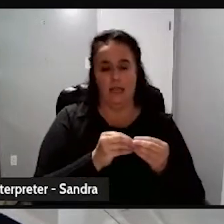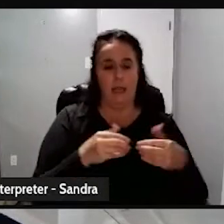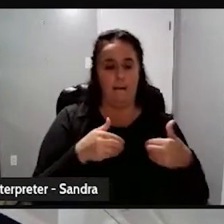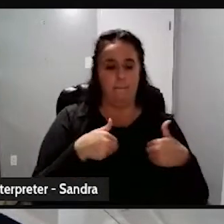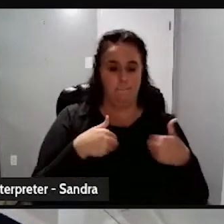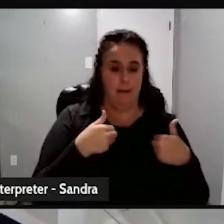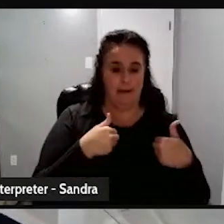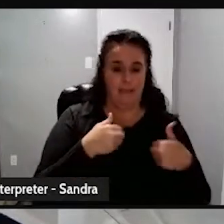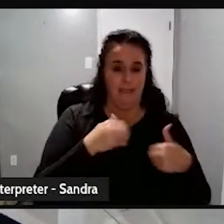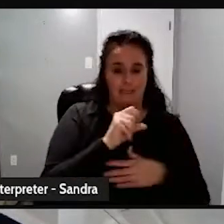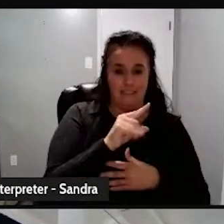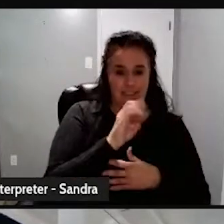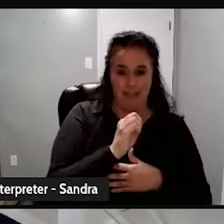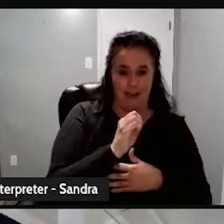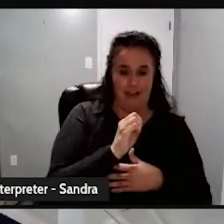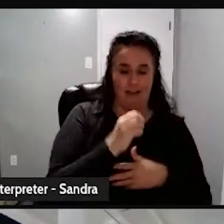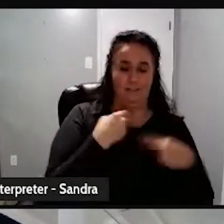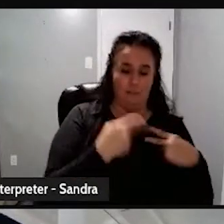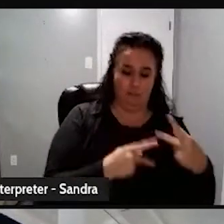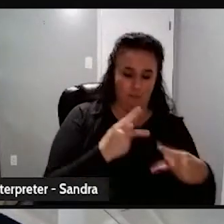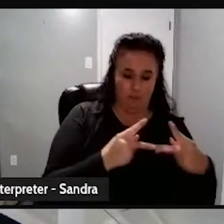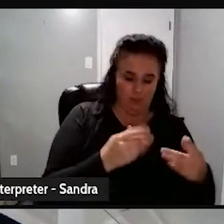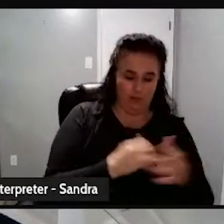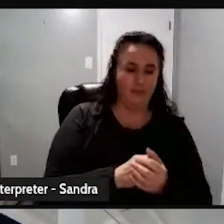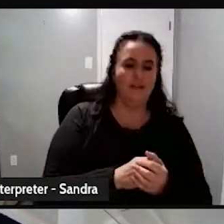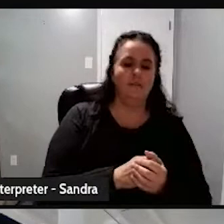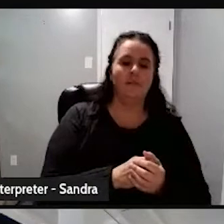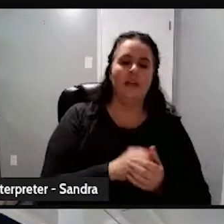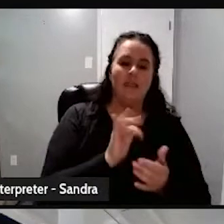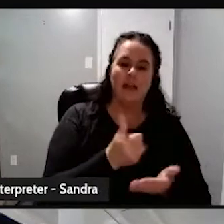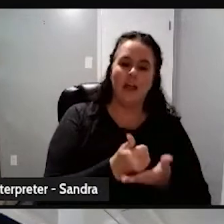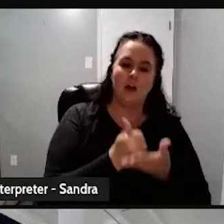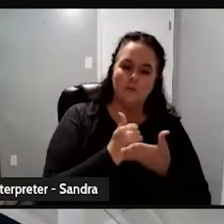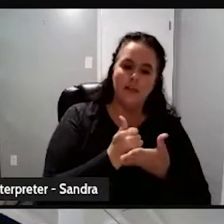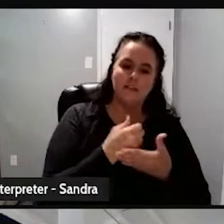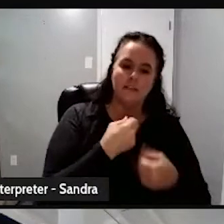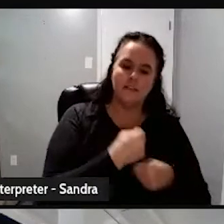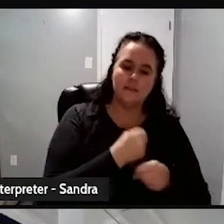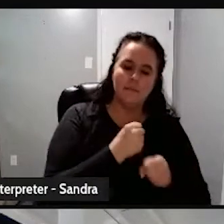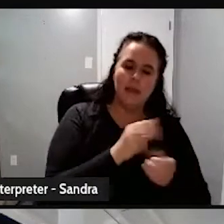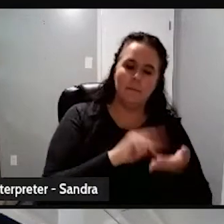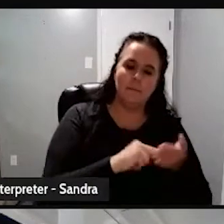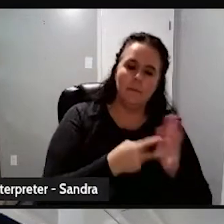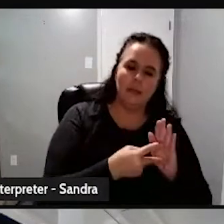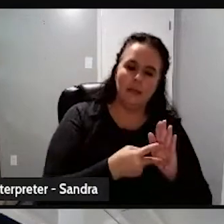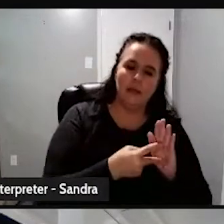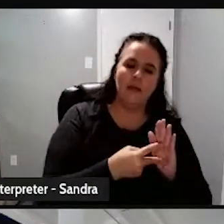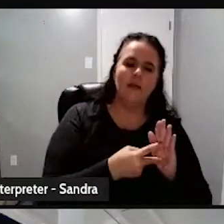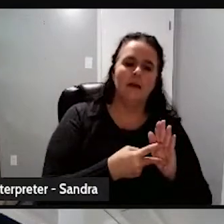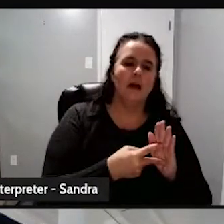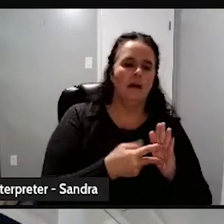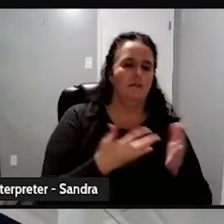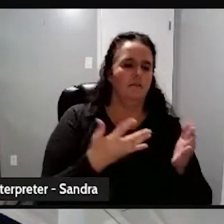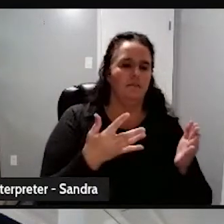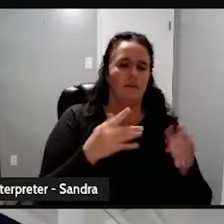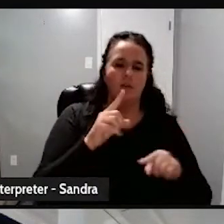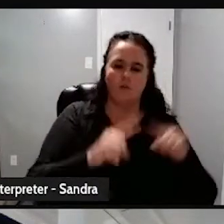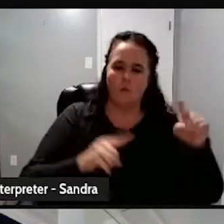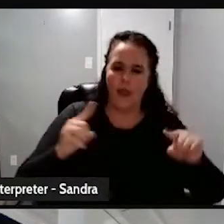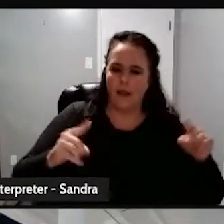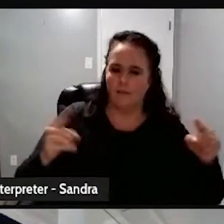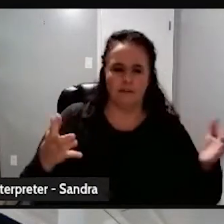embodied togetherness that helps us to make meaning of the randomness of the